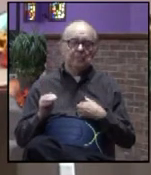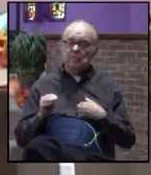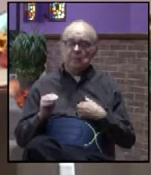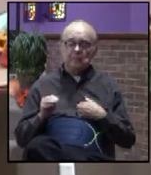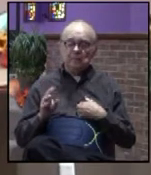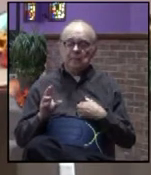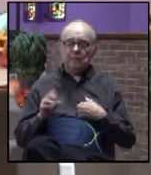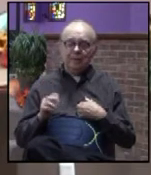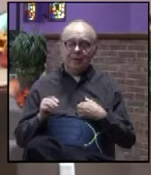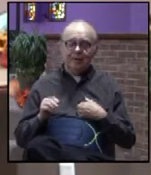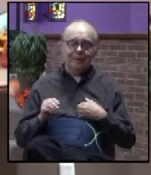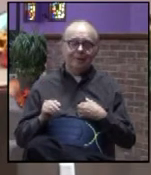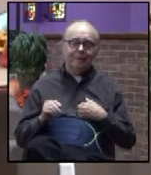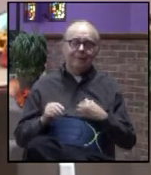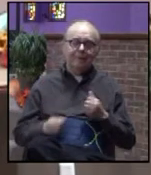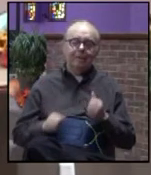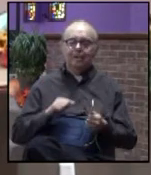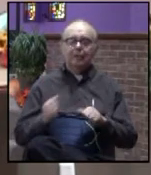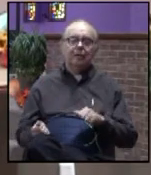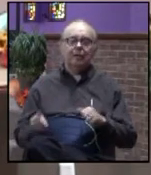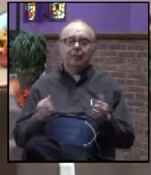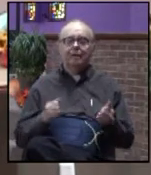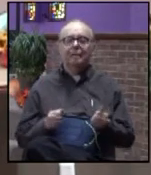Okay? Most Baptists